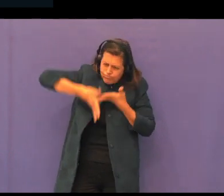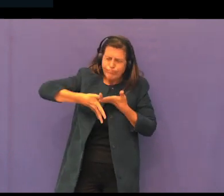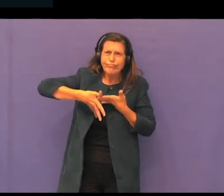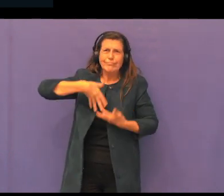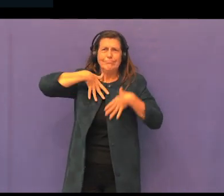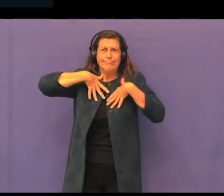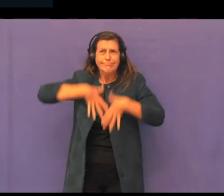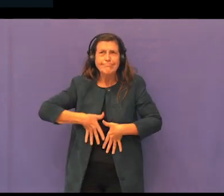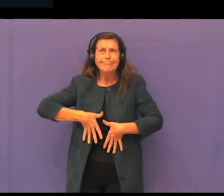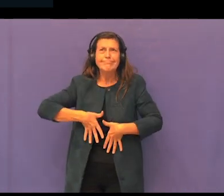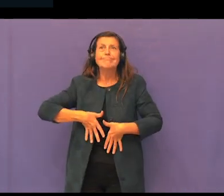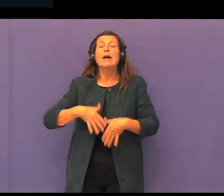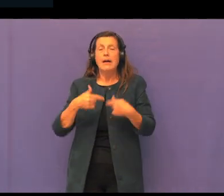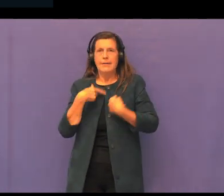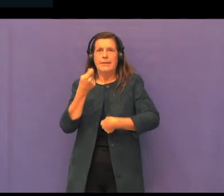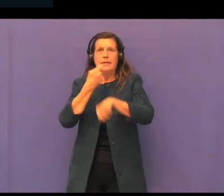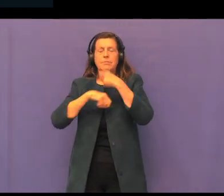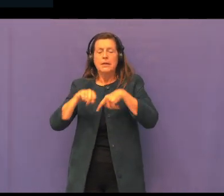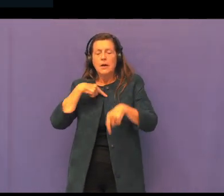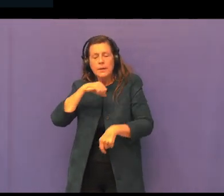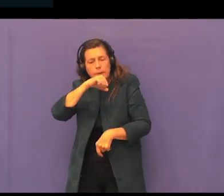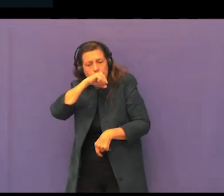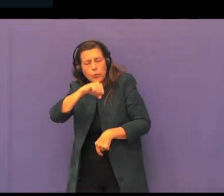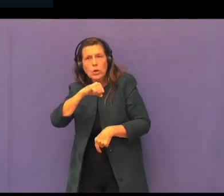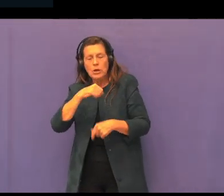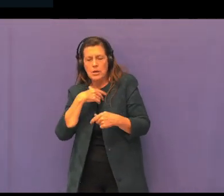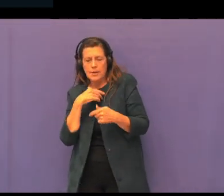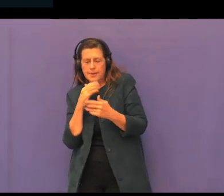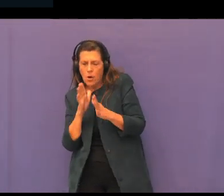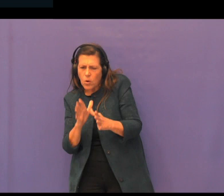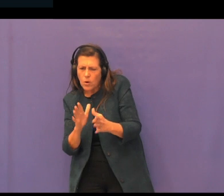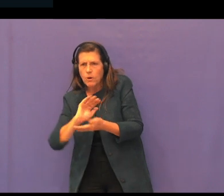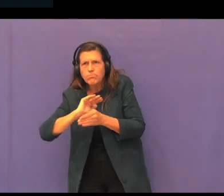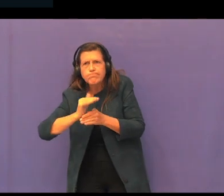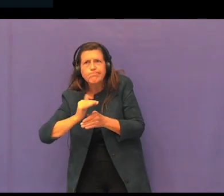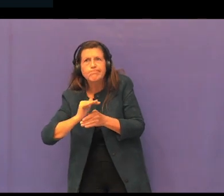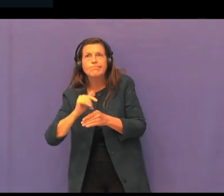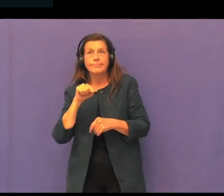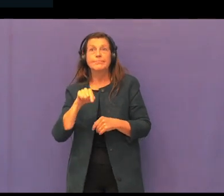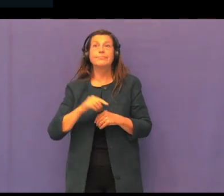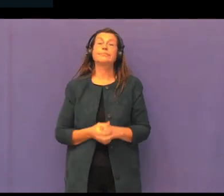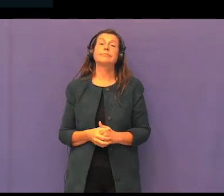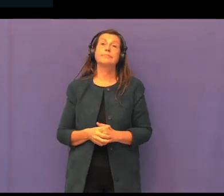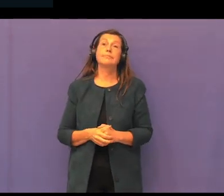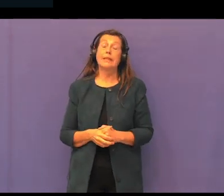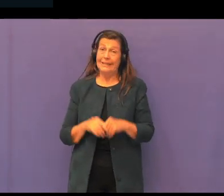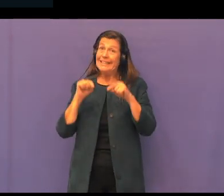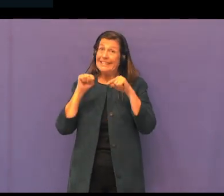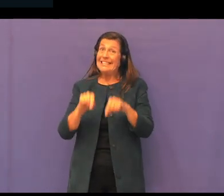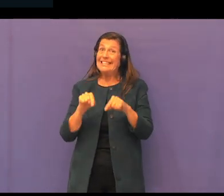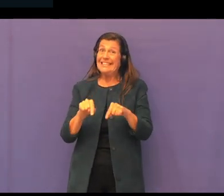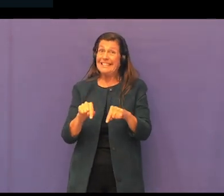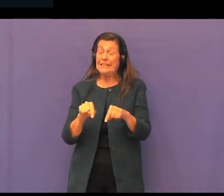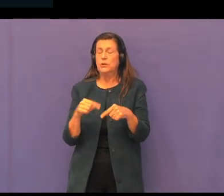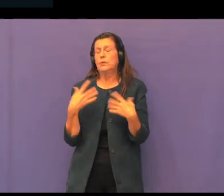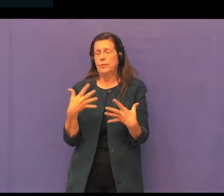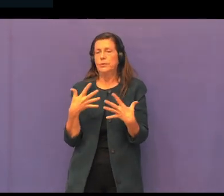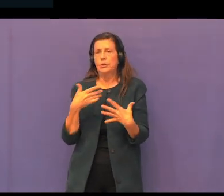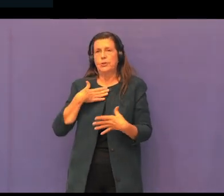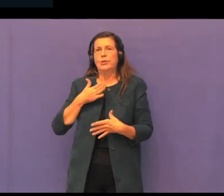is especially important, and I'll conclude on this, is that one of